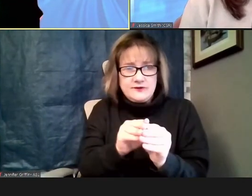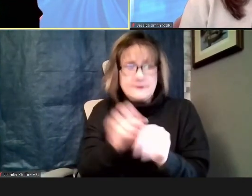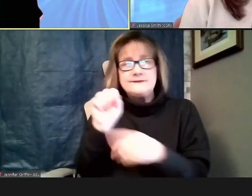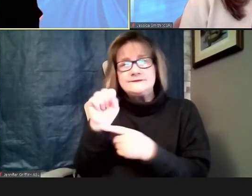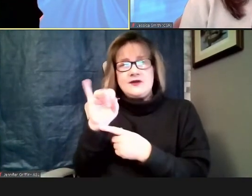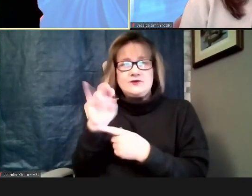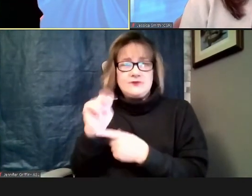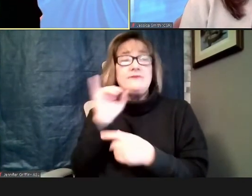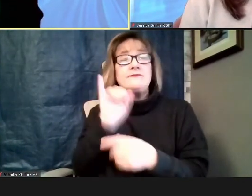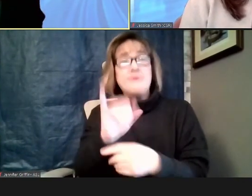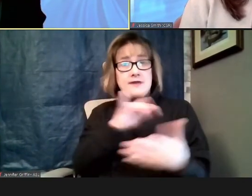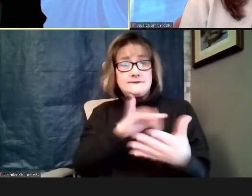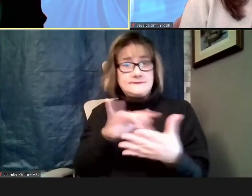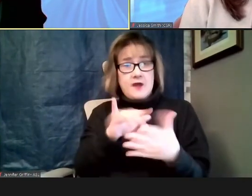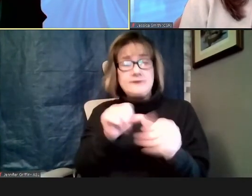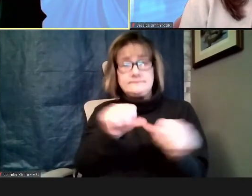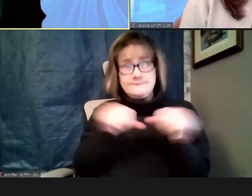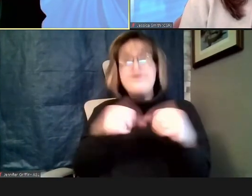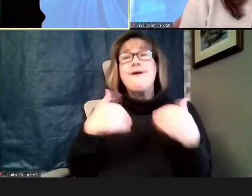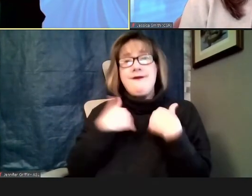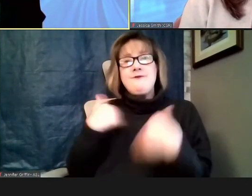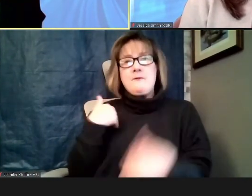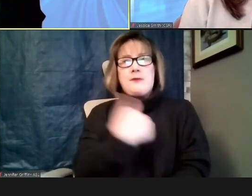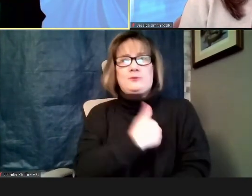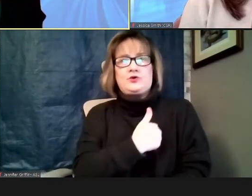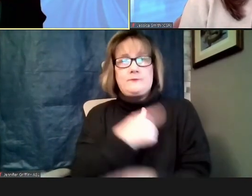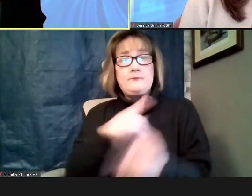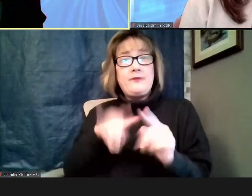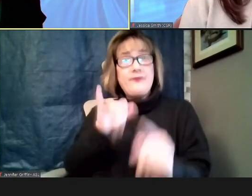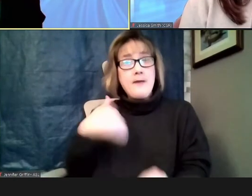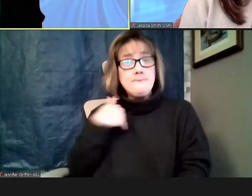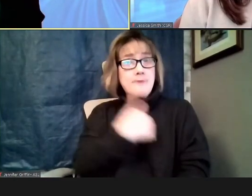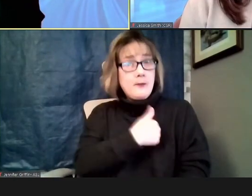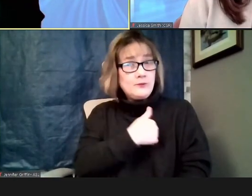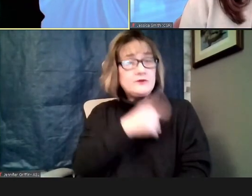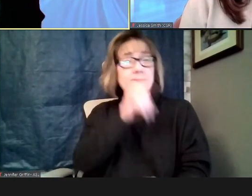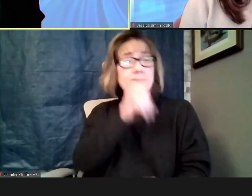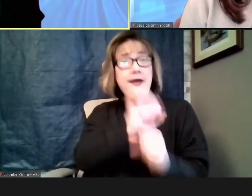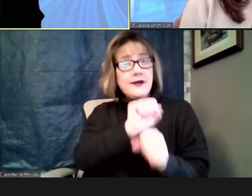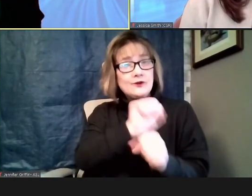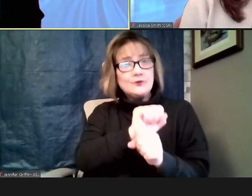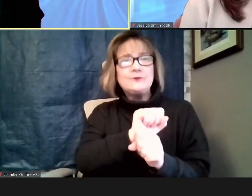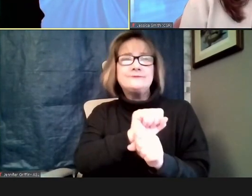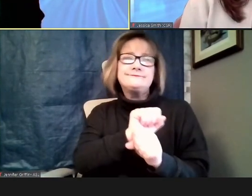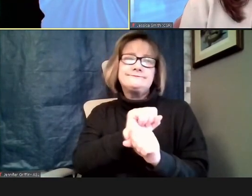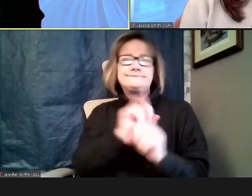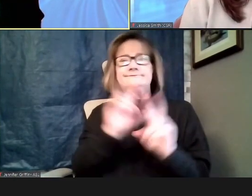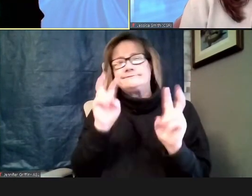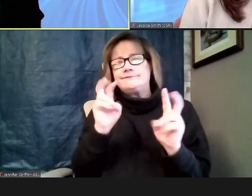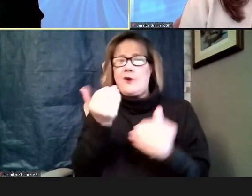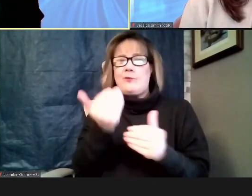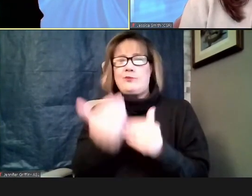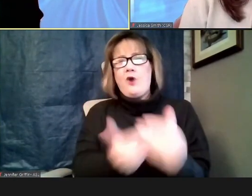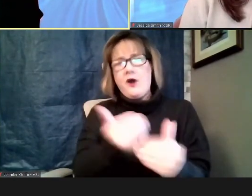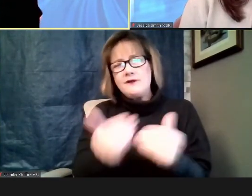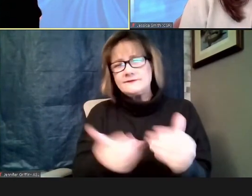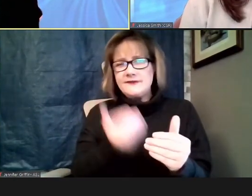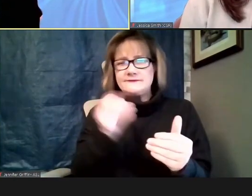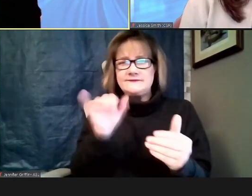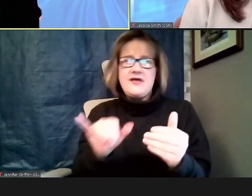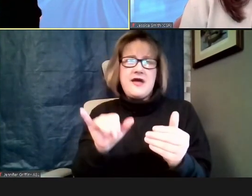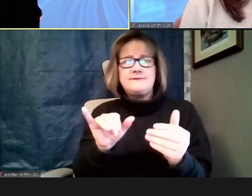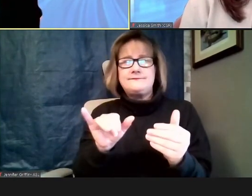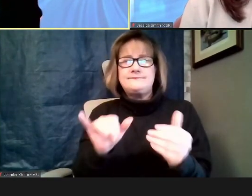sections do have a membership, but the membership is actually a process by which